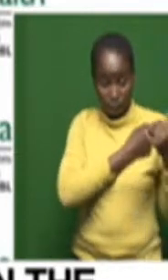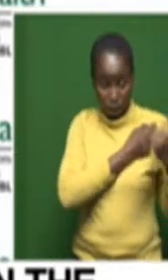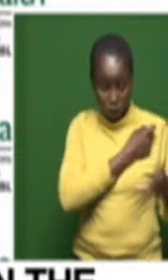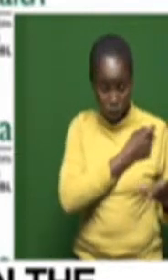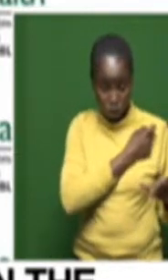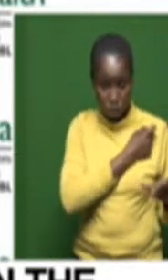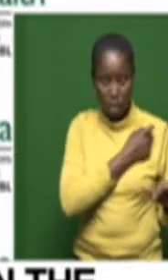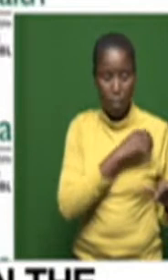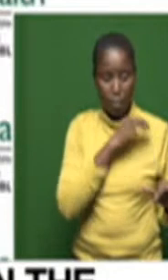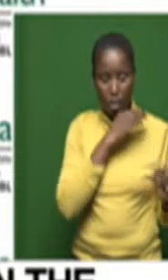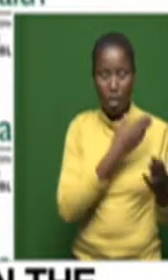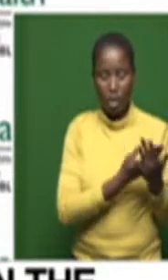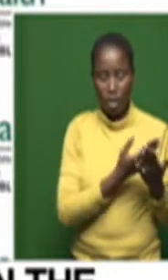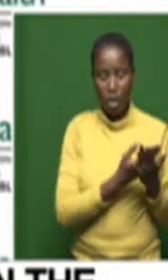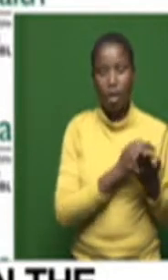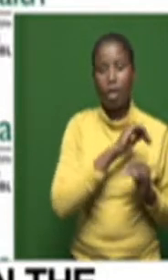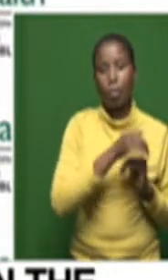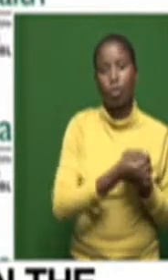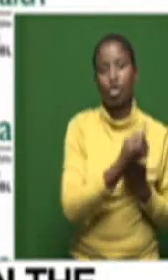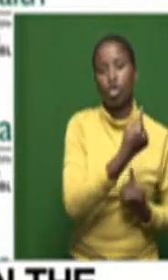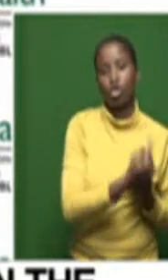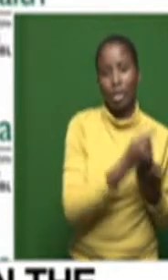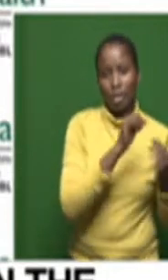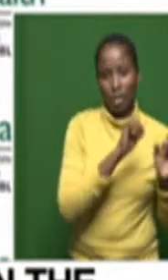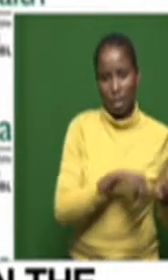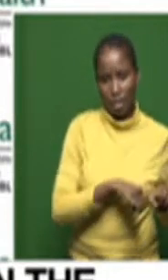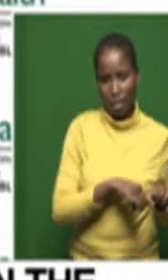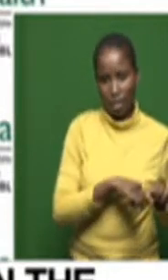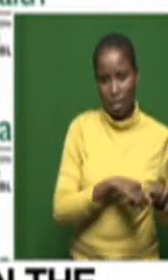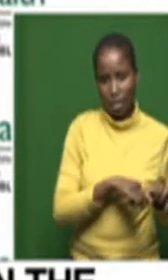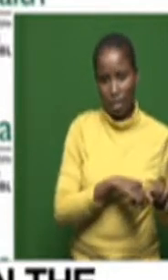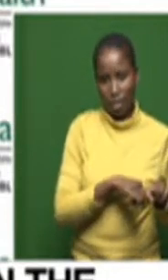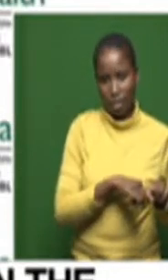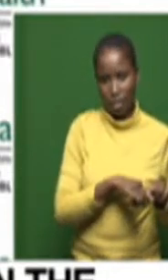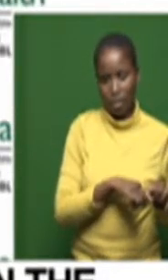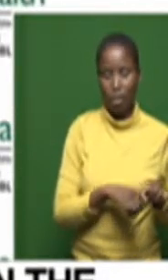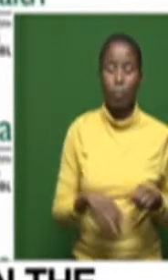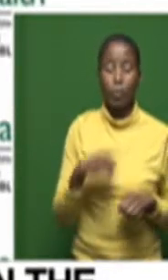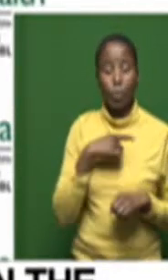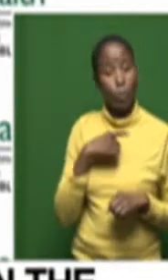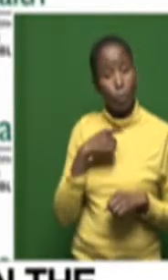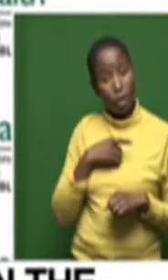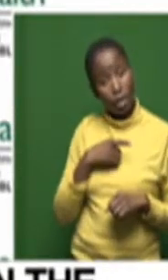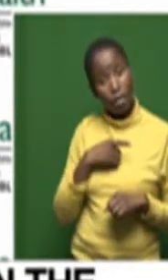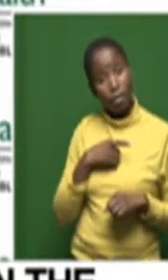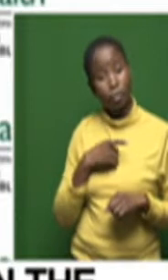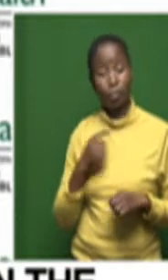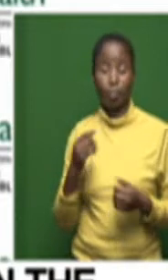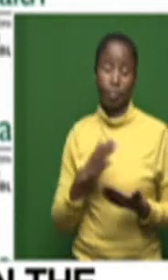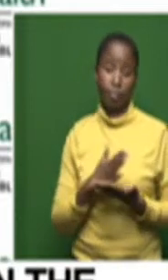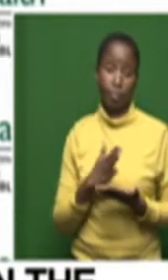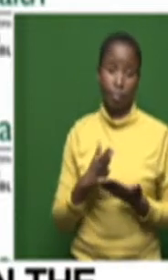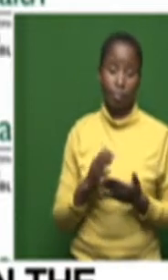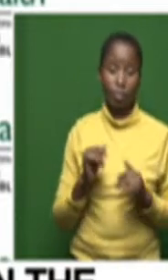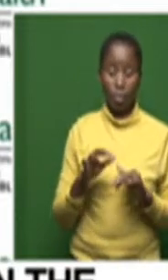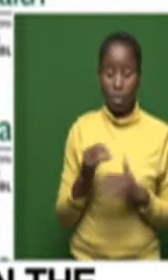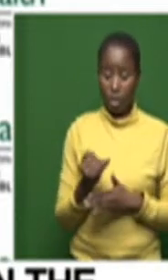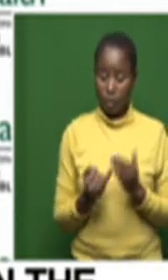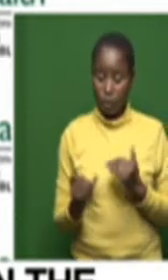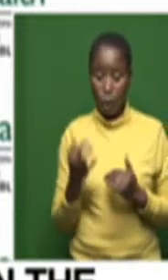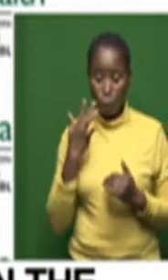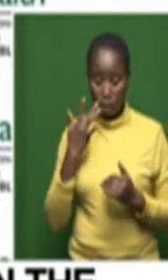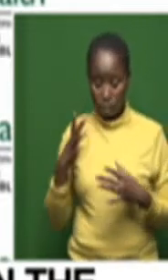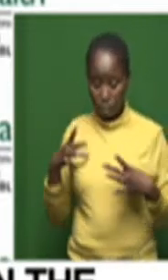will protect each other, because, as it is said, as individuals, if you do get infected, it will